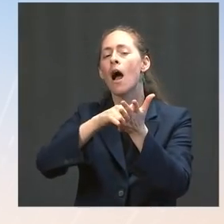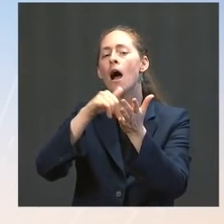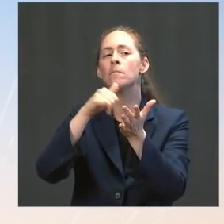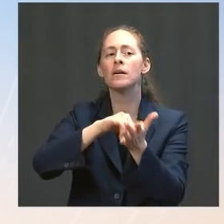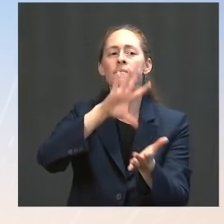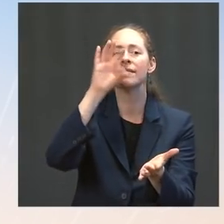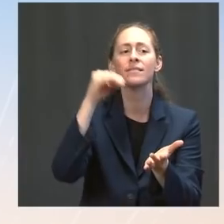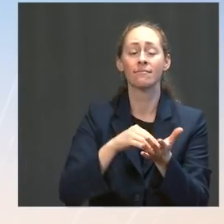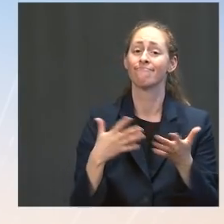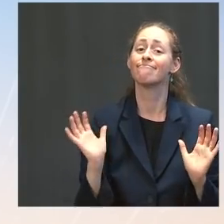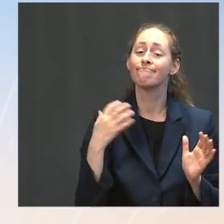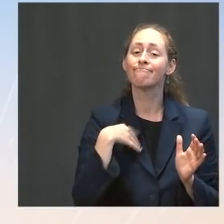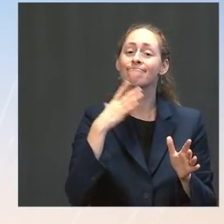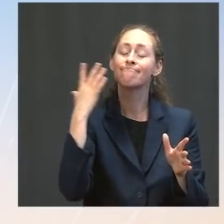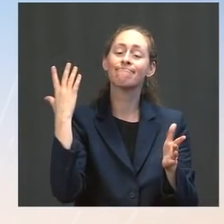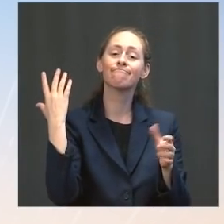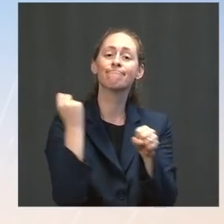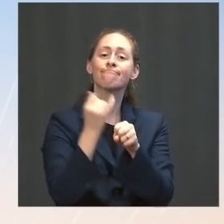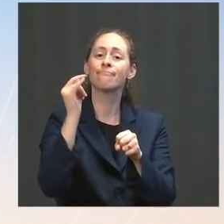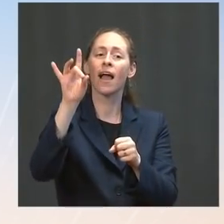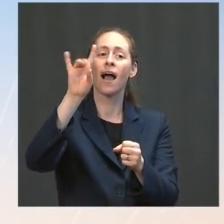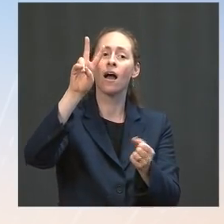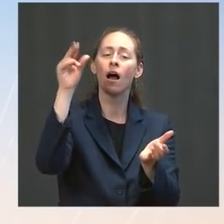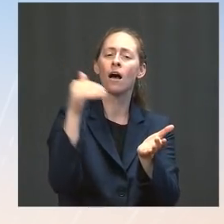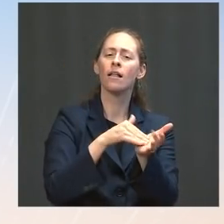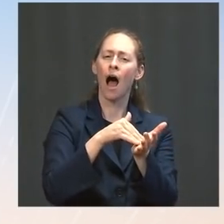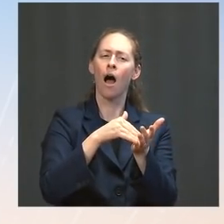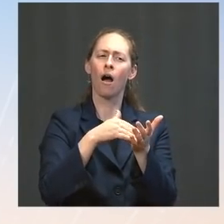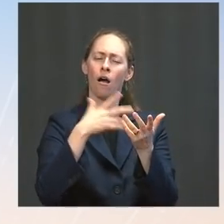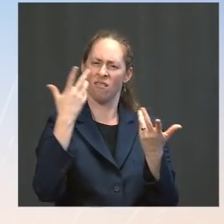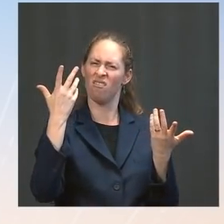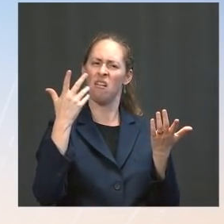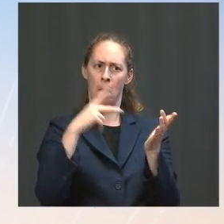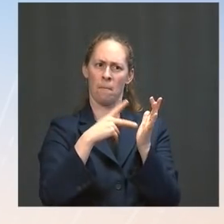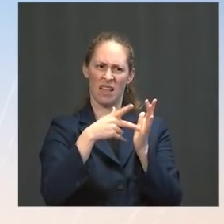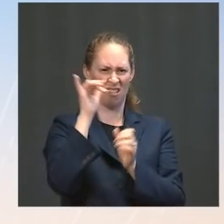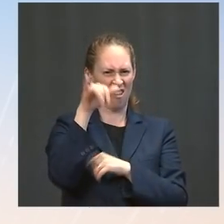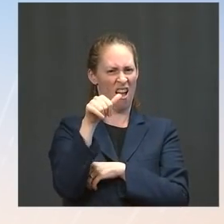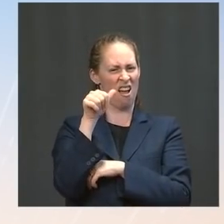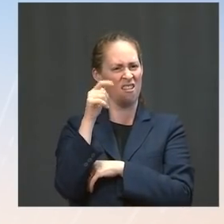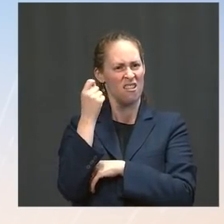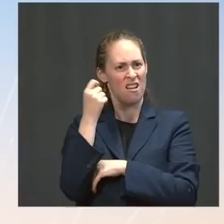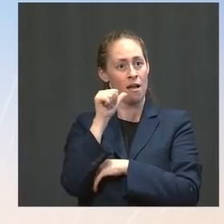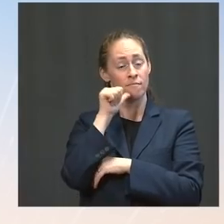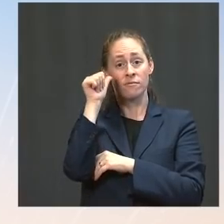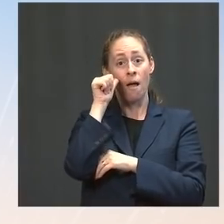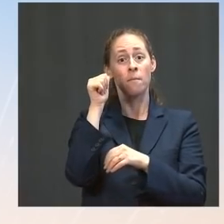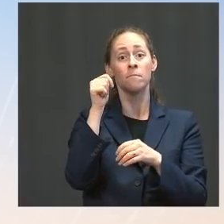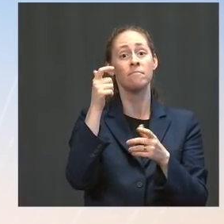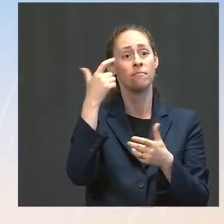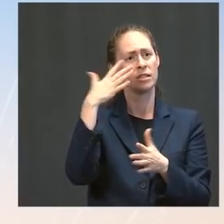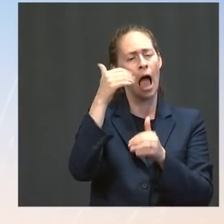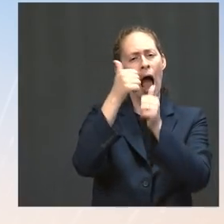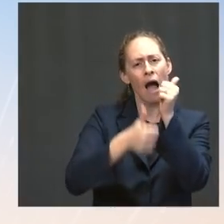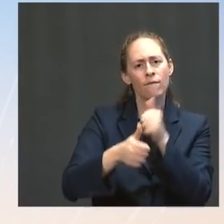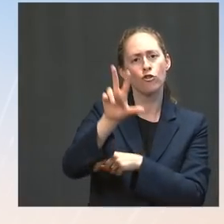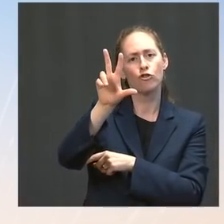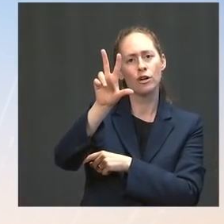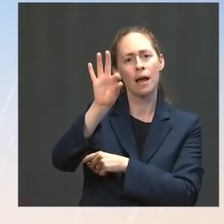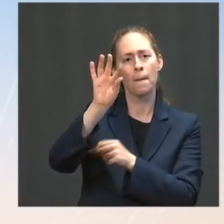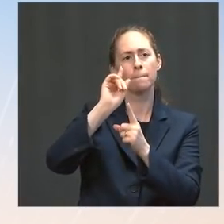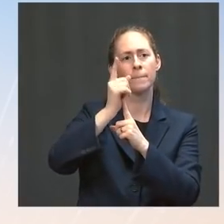why we are in direct contact through a range of means with individuals about how and when when to come to the airport. And, that